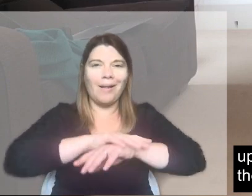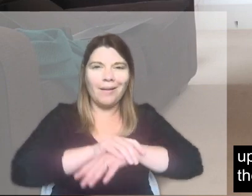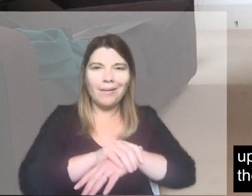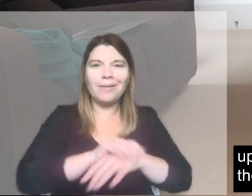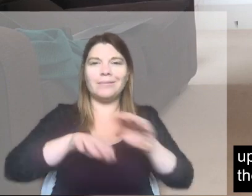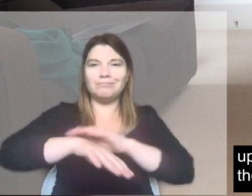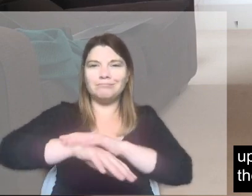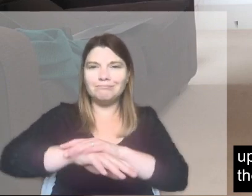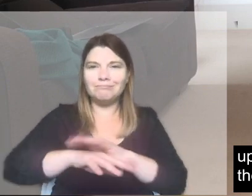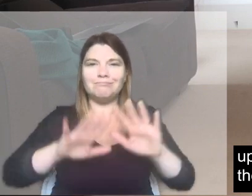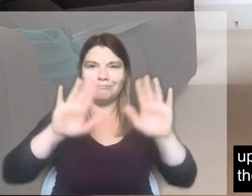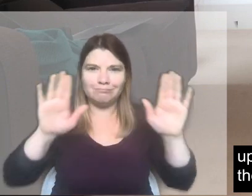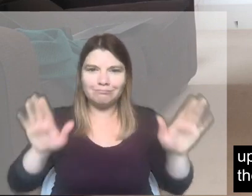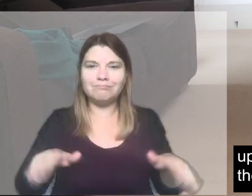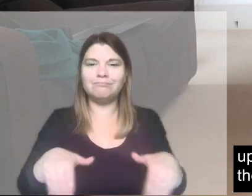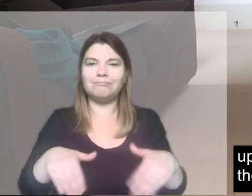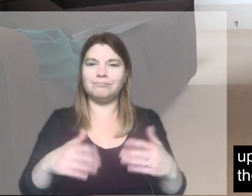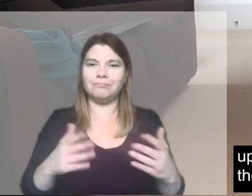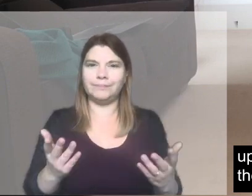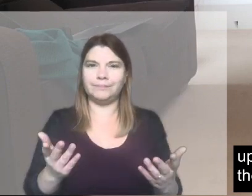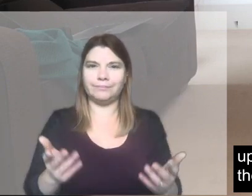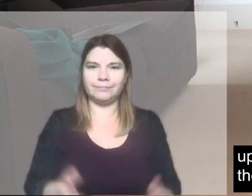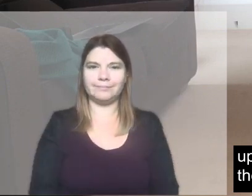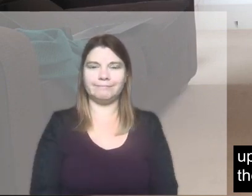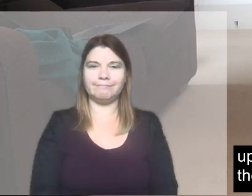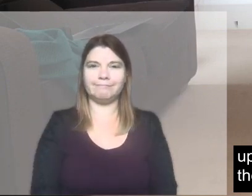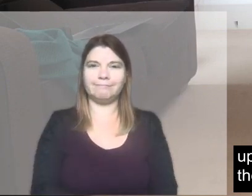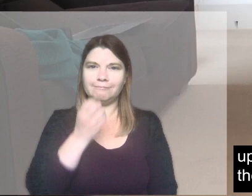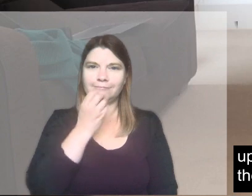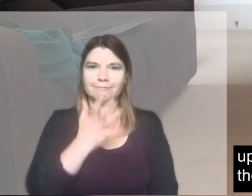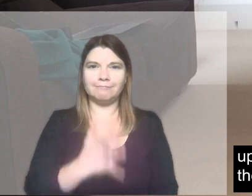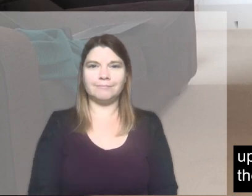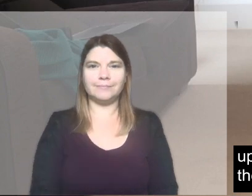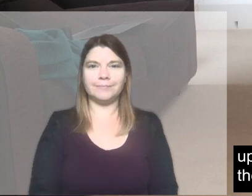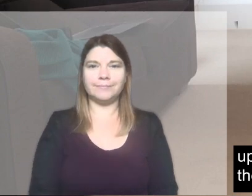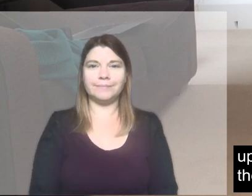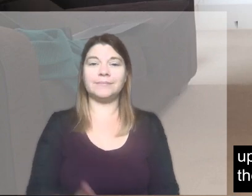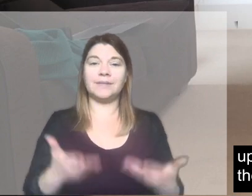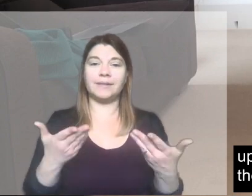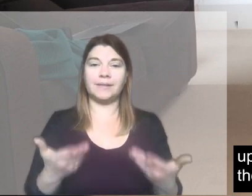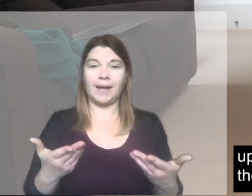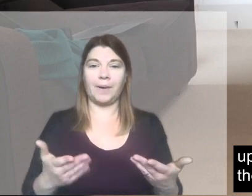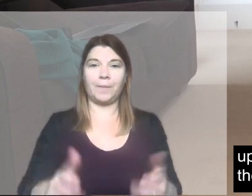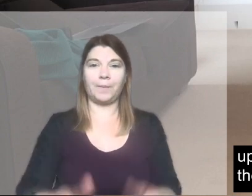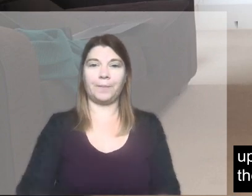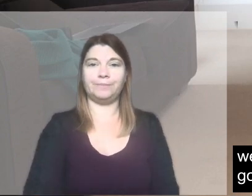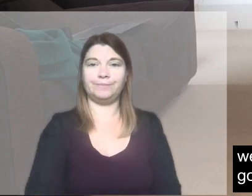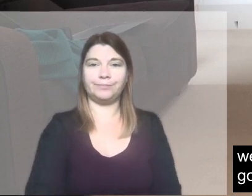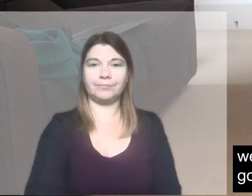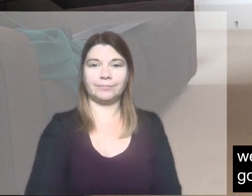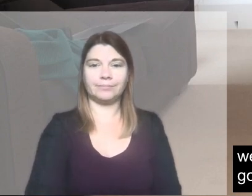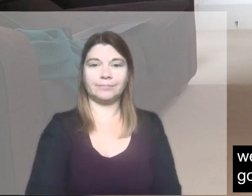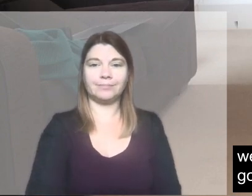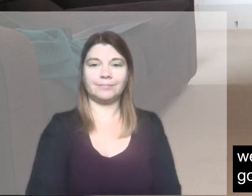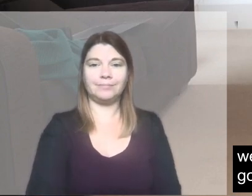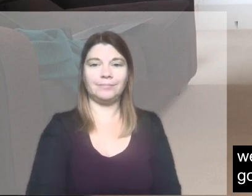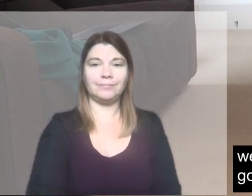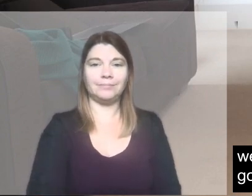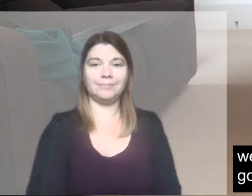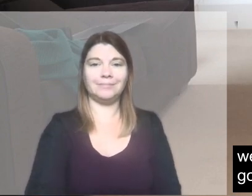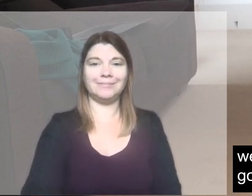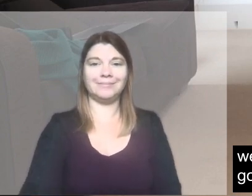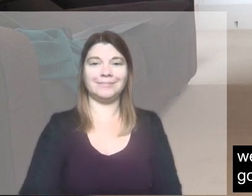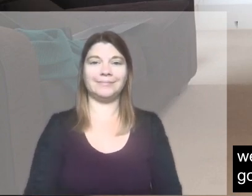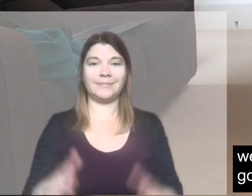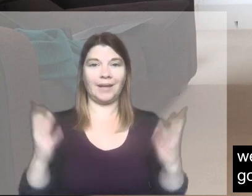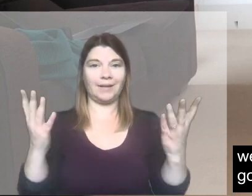the joints. That's the idea. Great stuff. Lovely. Okay, so now we're going to take our hands and